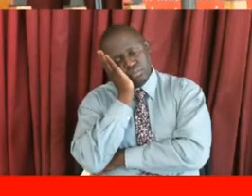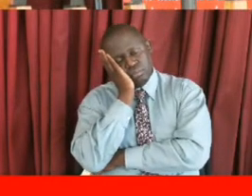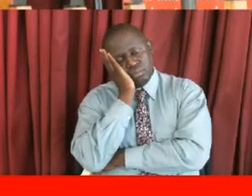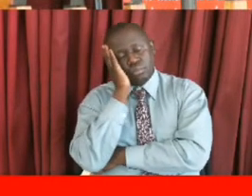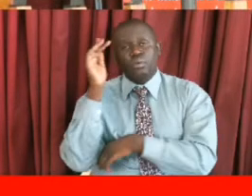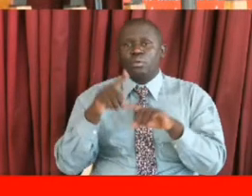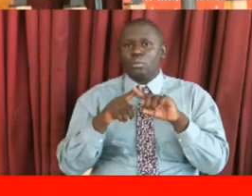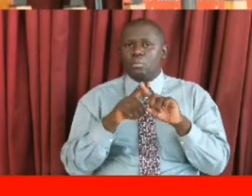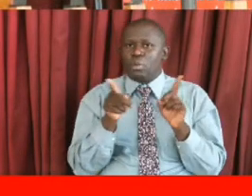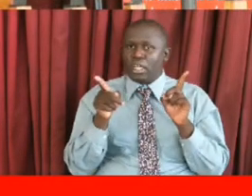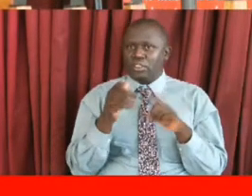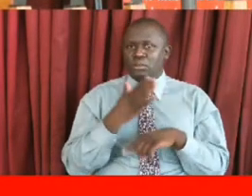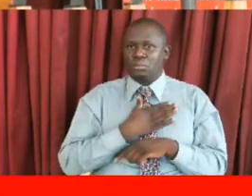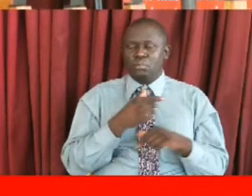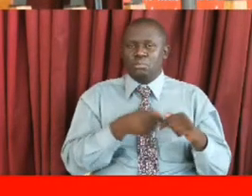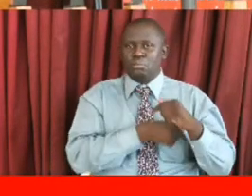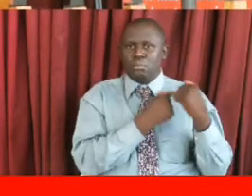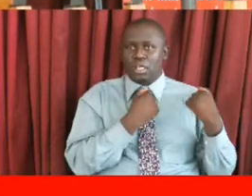heart